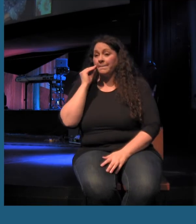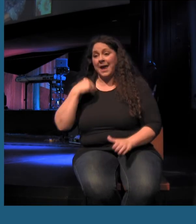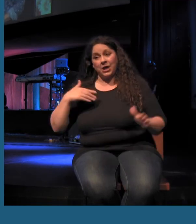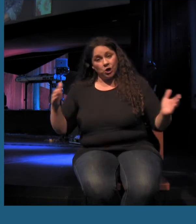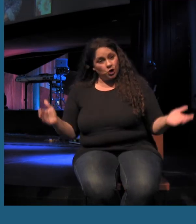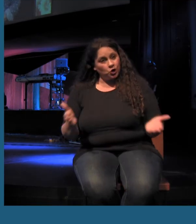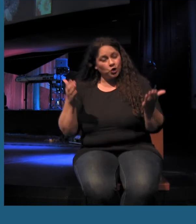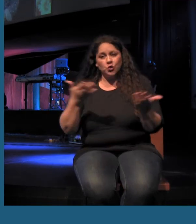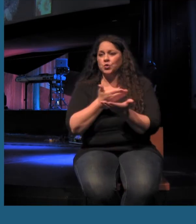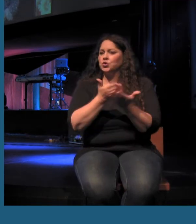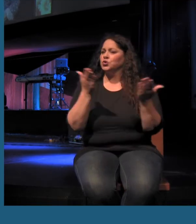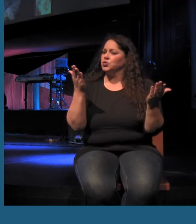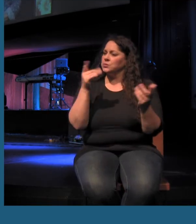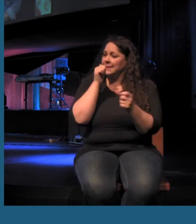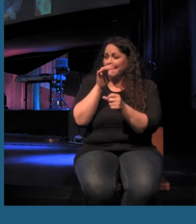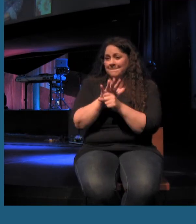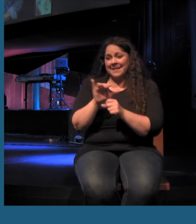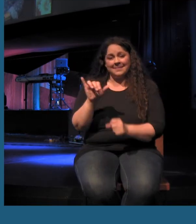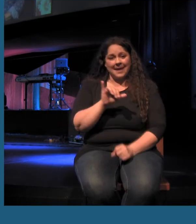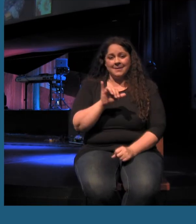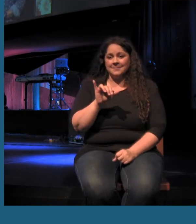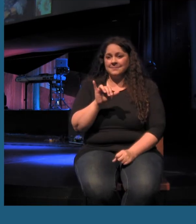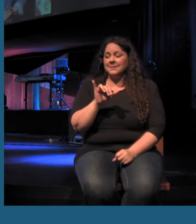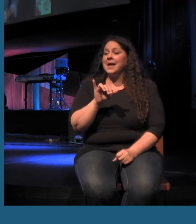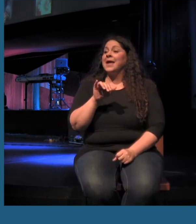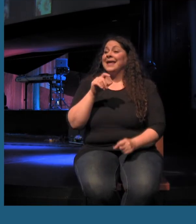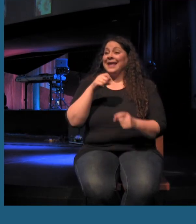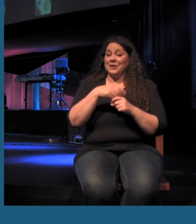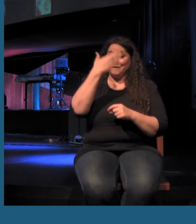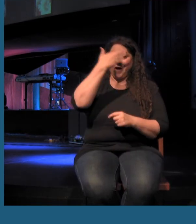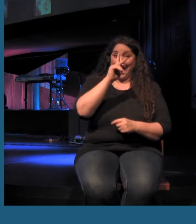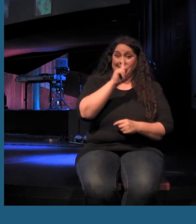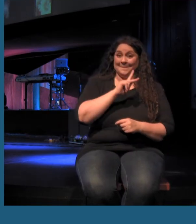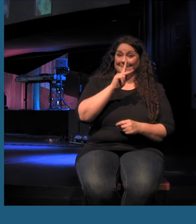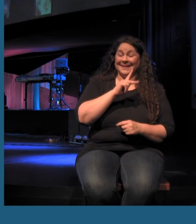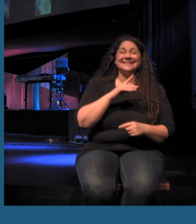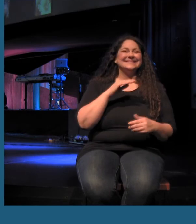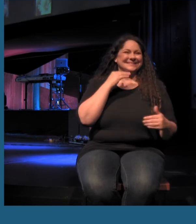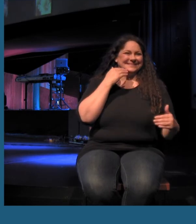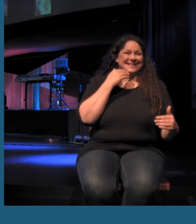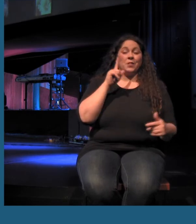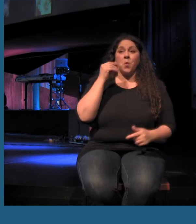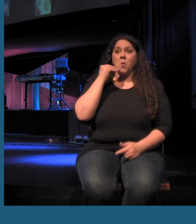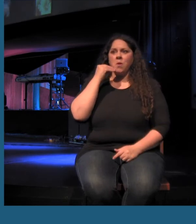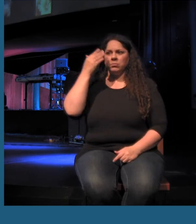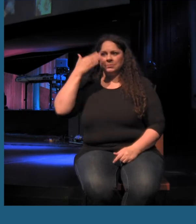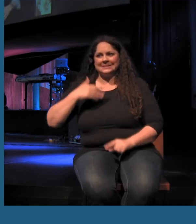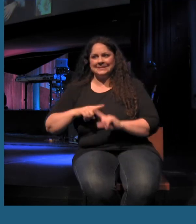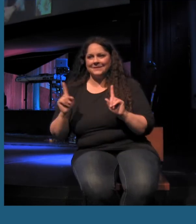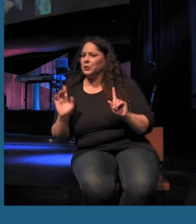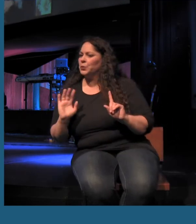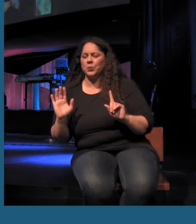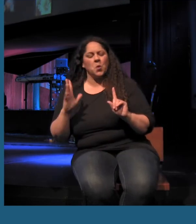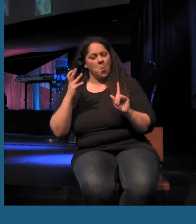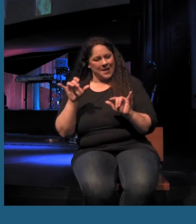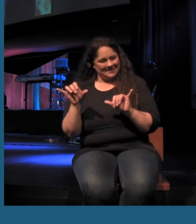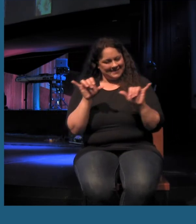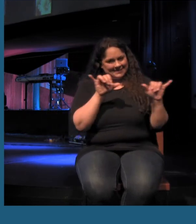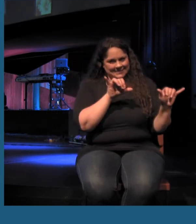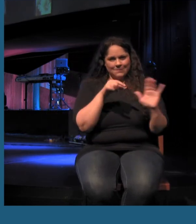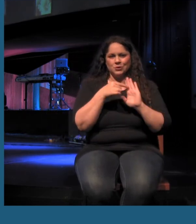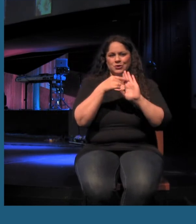have that same level of commitment. You will be amazed at the impact you will have in your life when you live out your